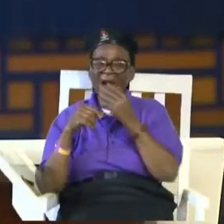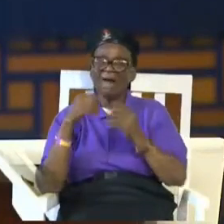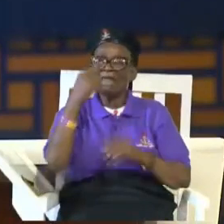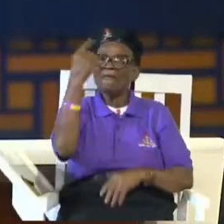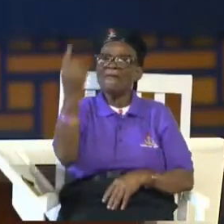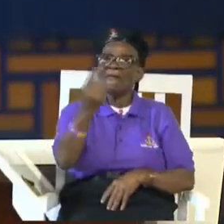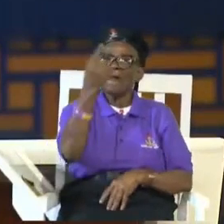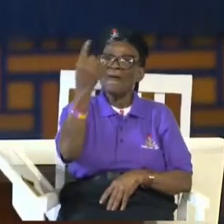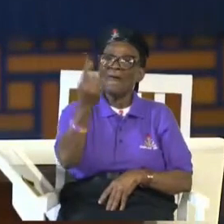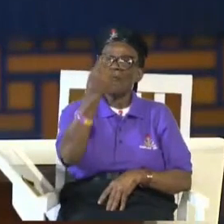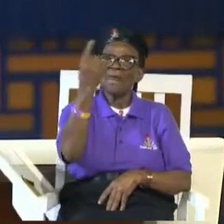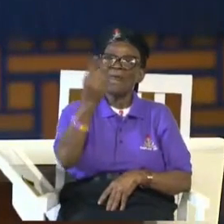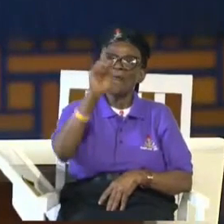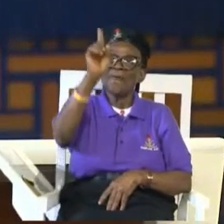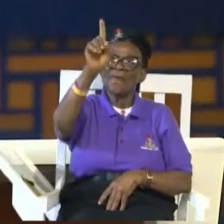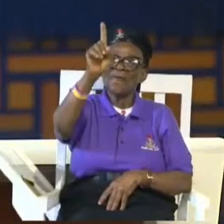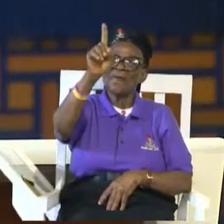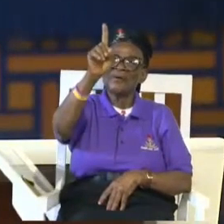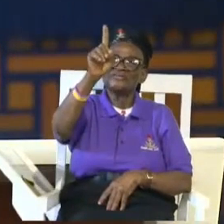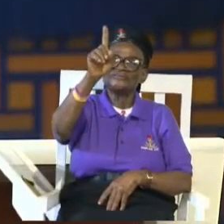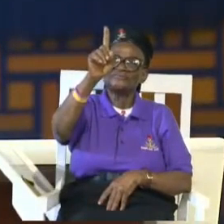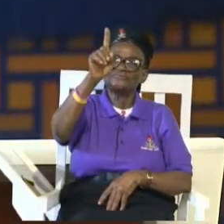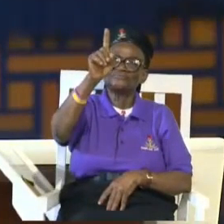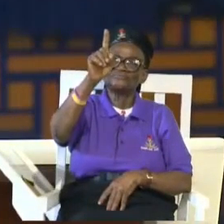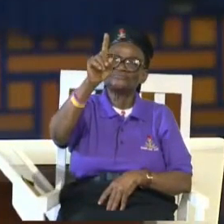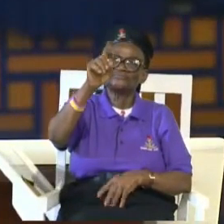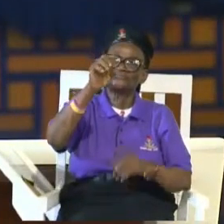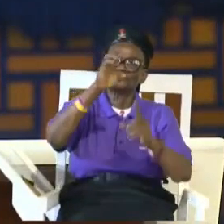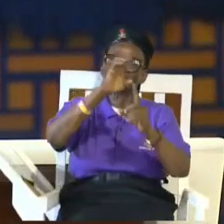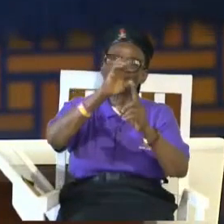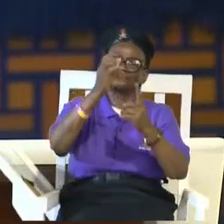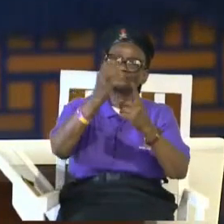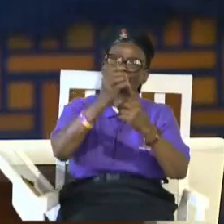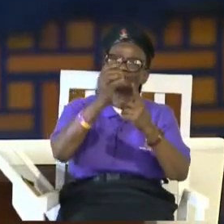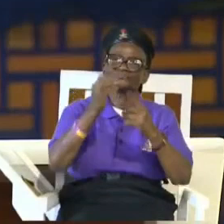Only one condition.